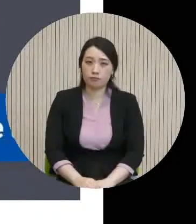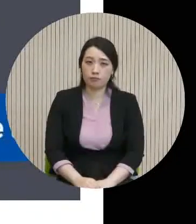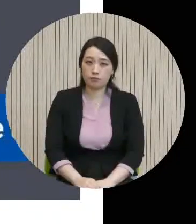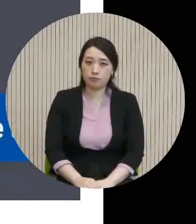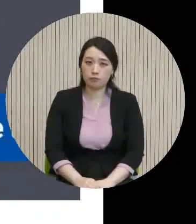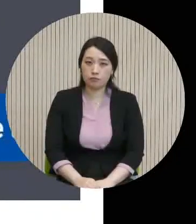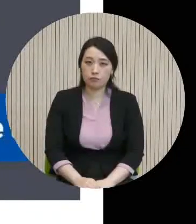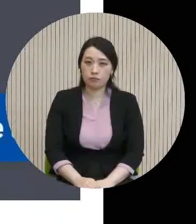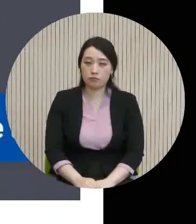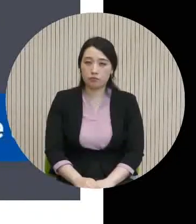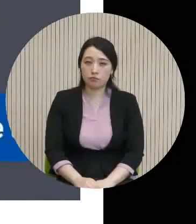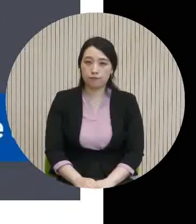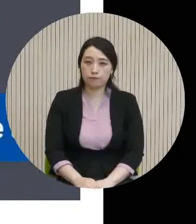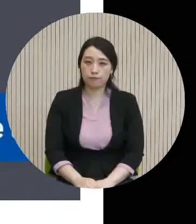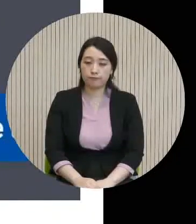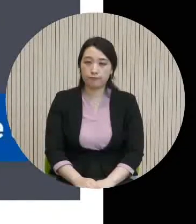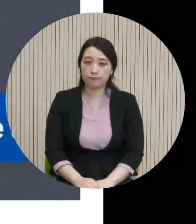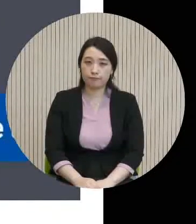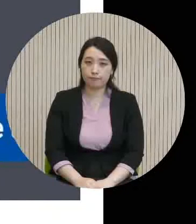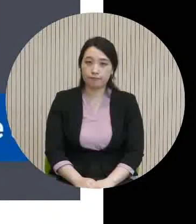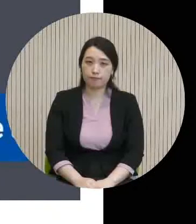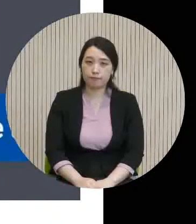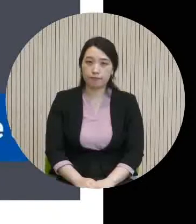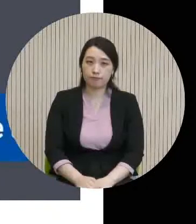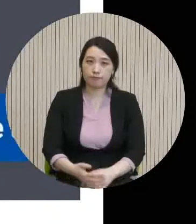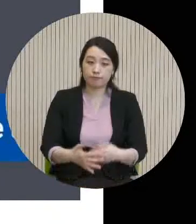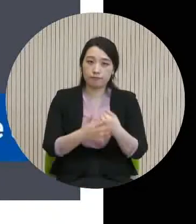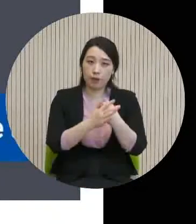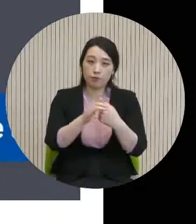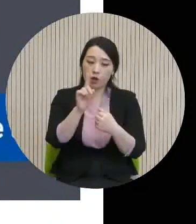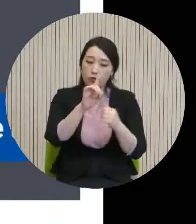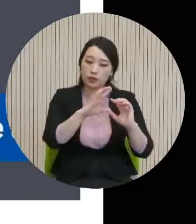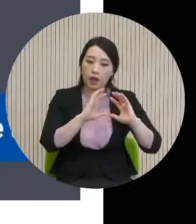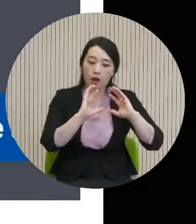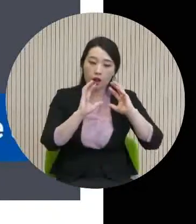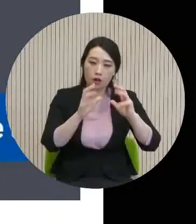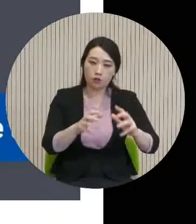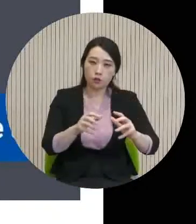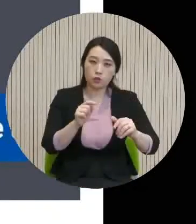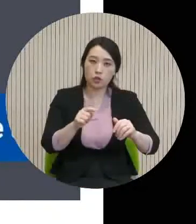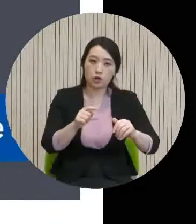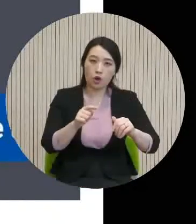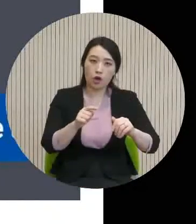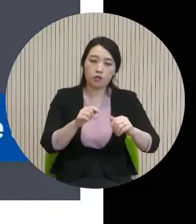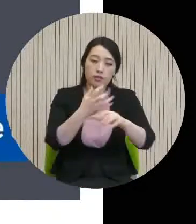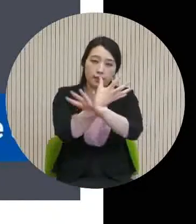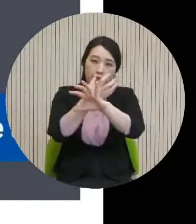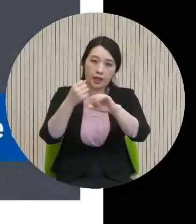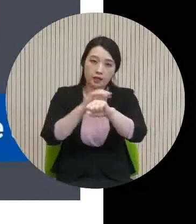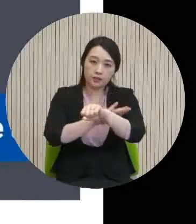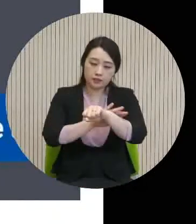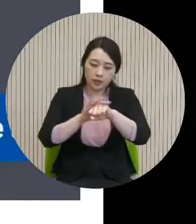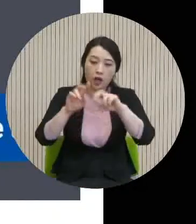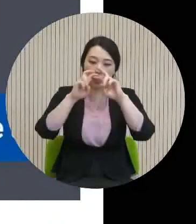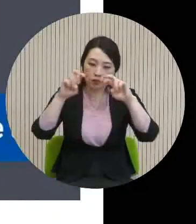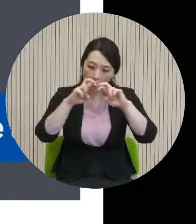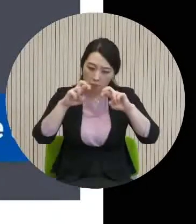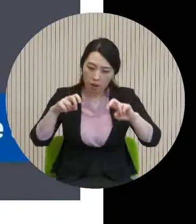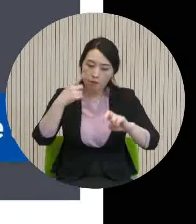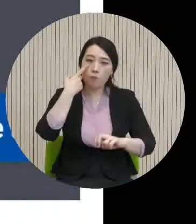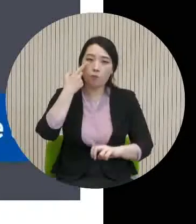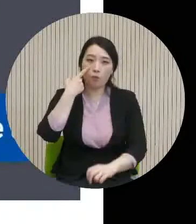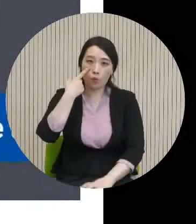So there are some countries that are looking at this very carefully, and they're saying, hey, look, again,